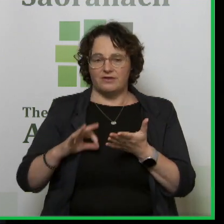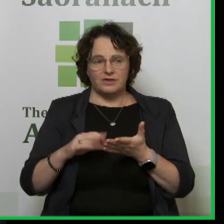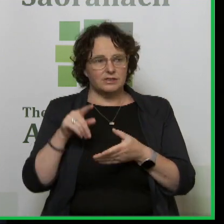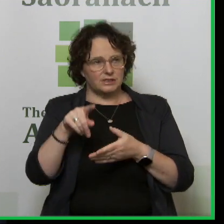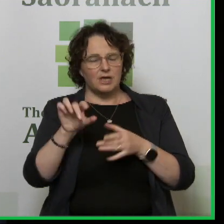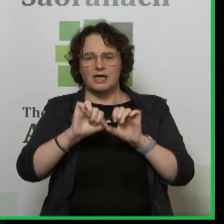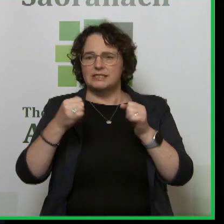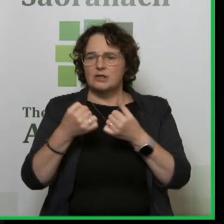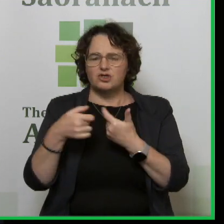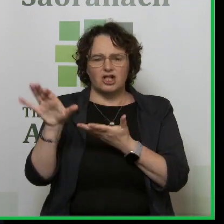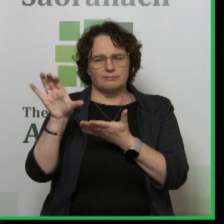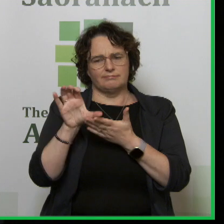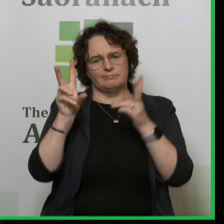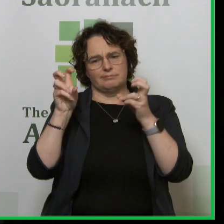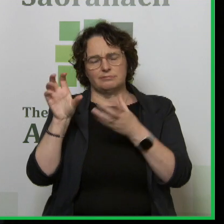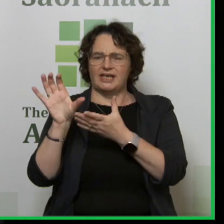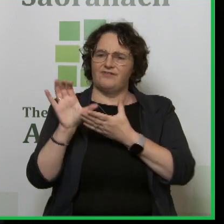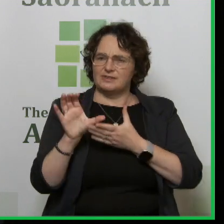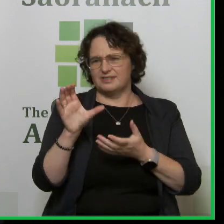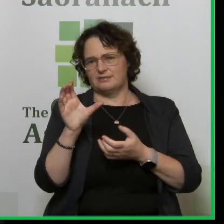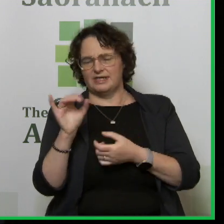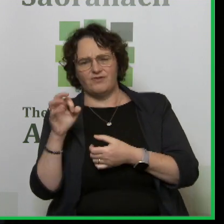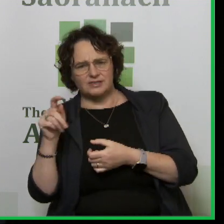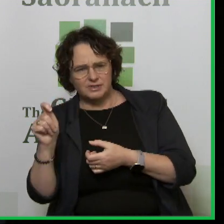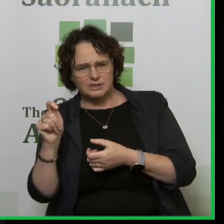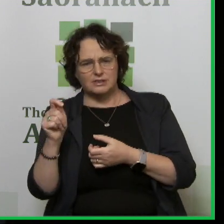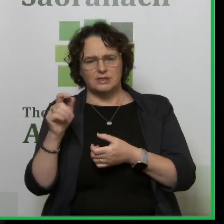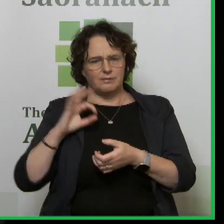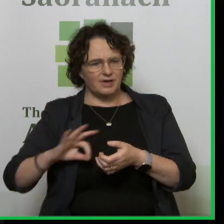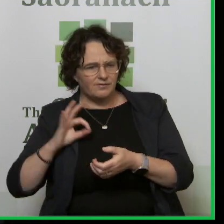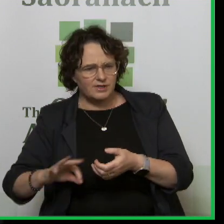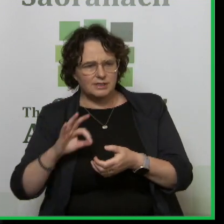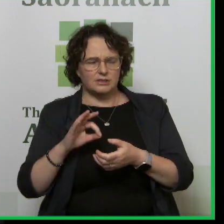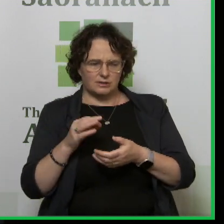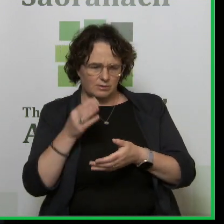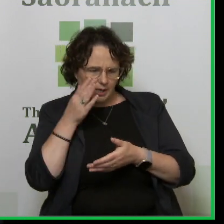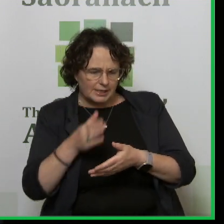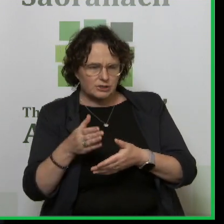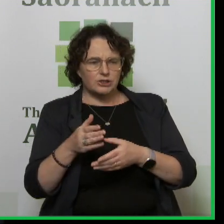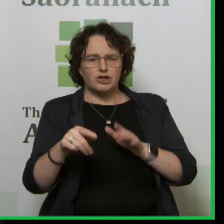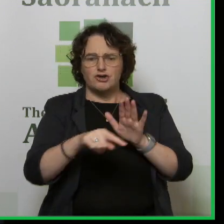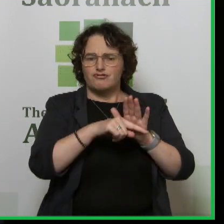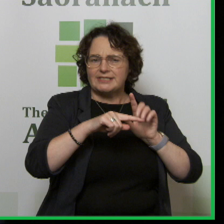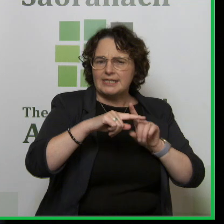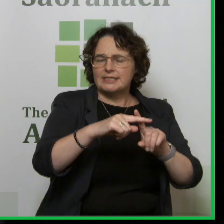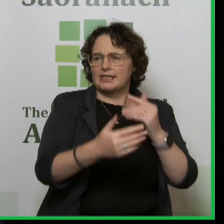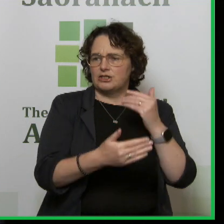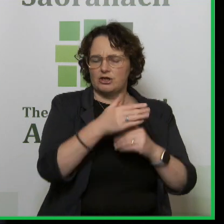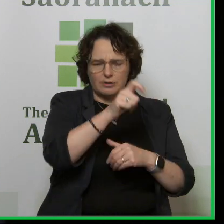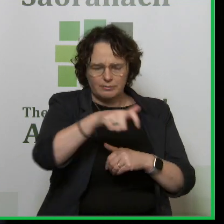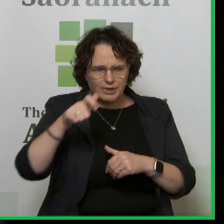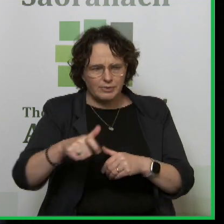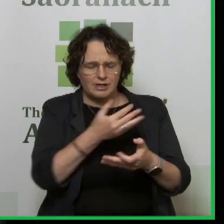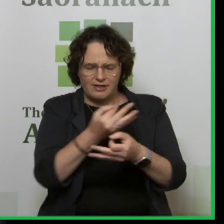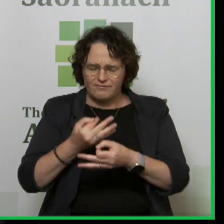that are prevention, early intervention services that include the capacity to enable resilience in young people, families and communities is